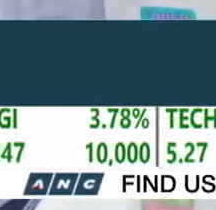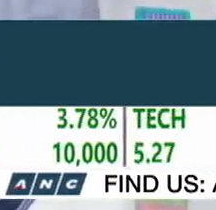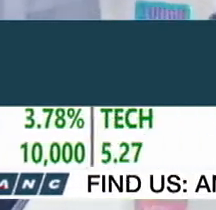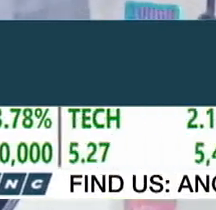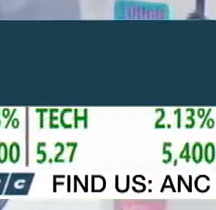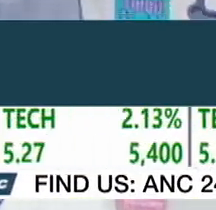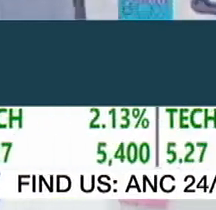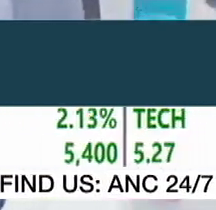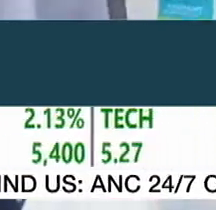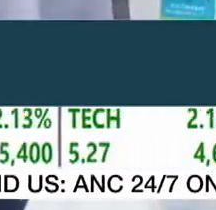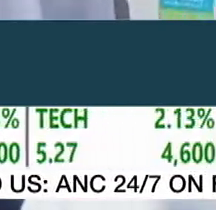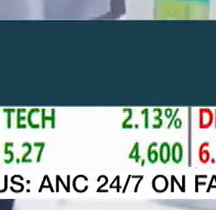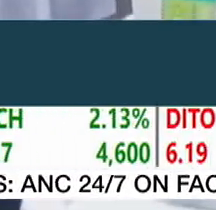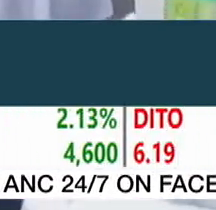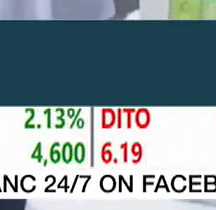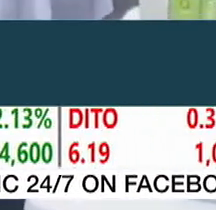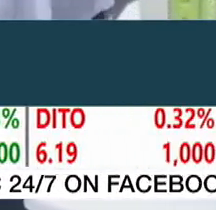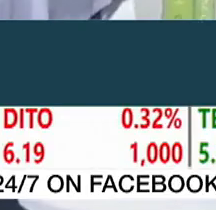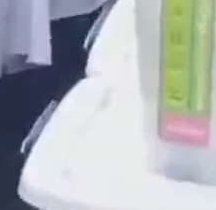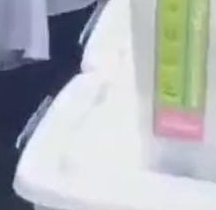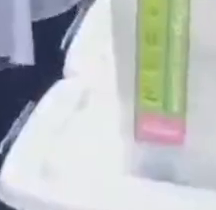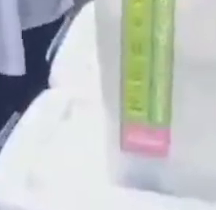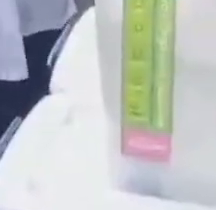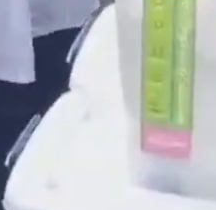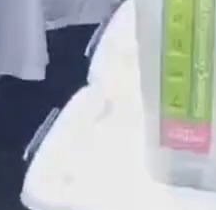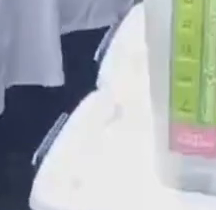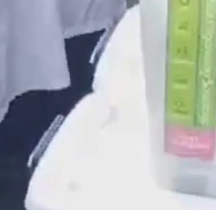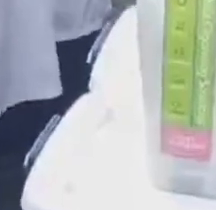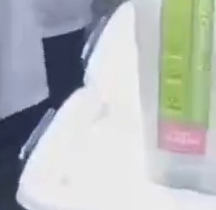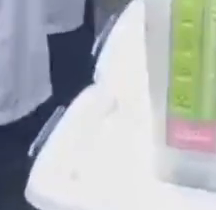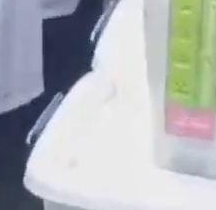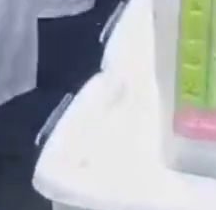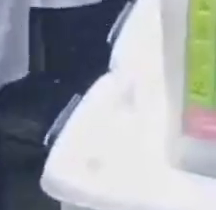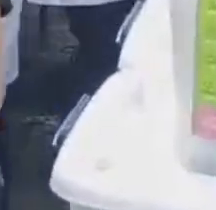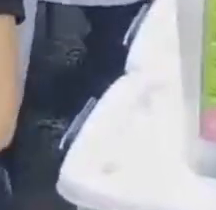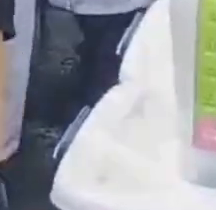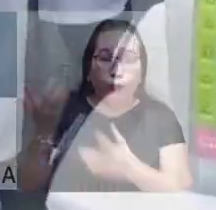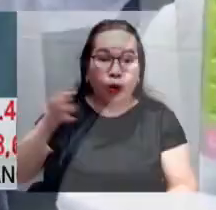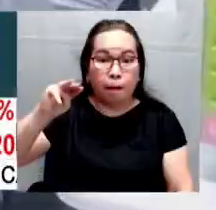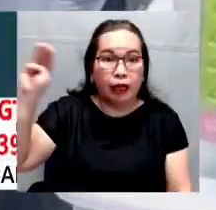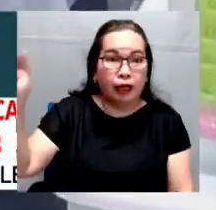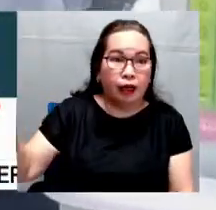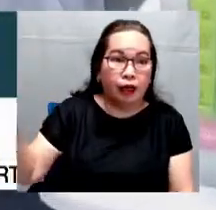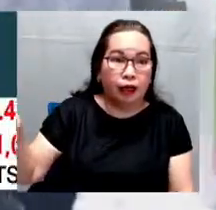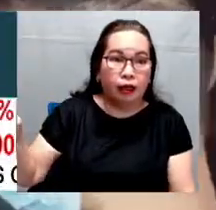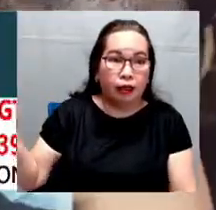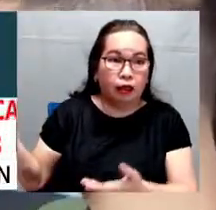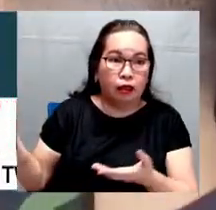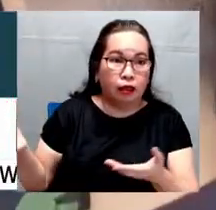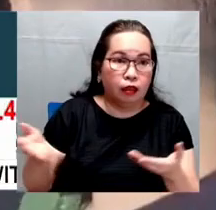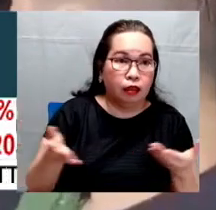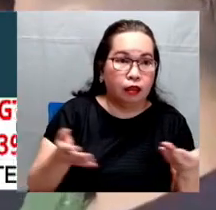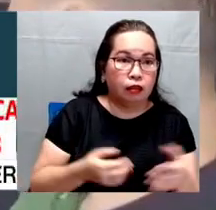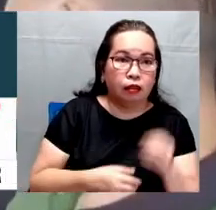evidence here in Cavite Province. These items were confiscated in Metro Manila and other provinces that had been in a storage